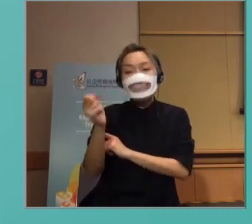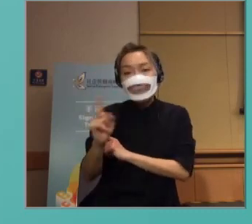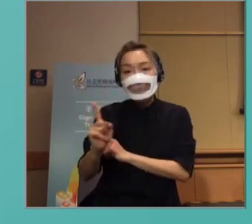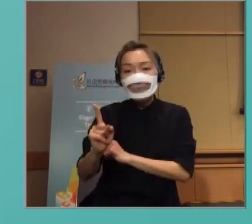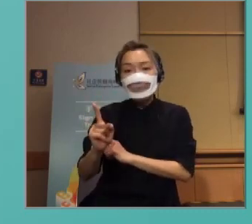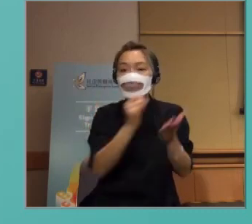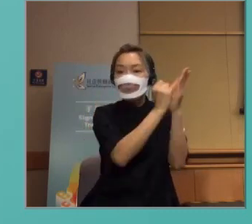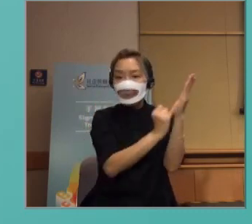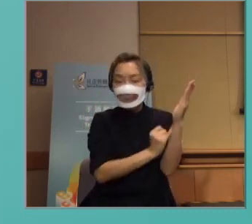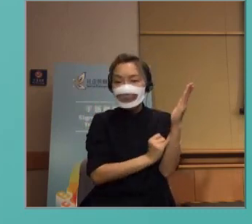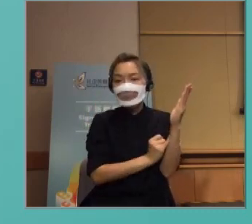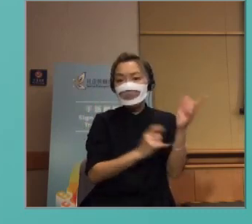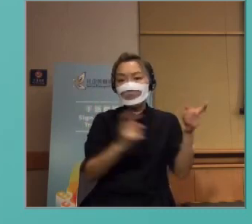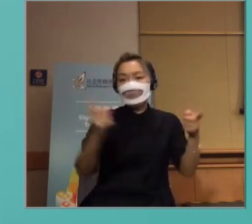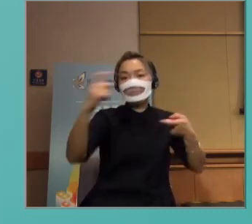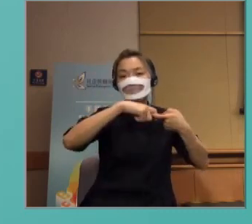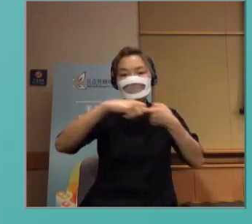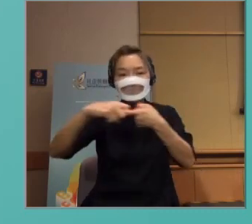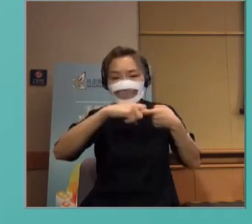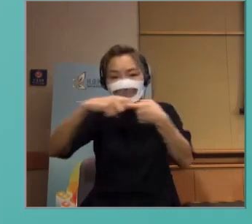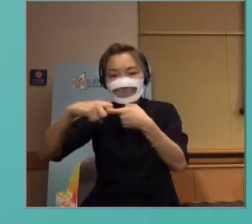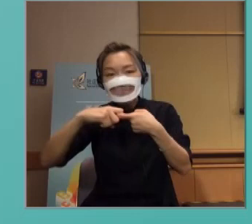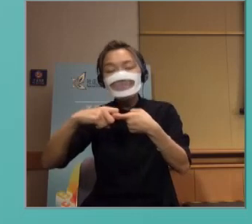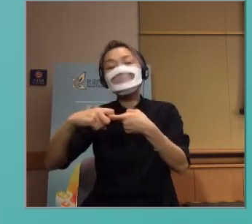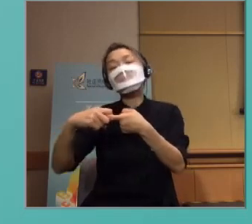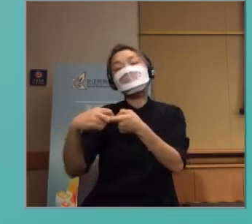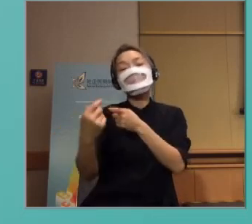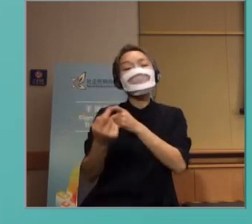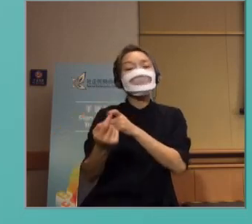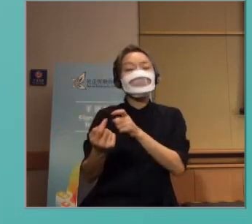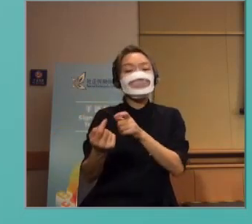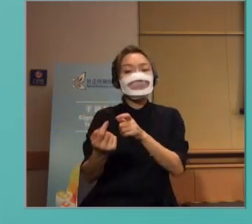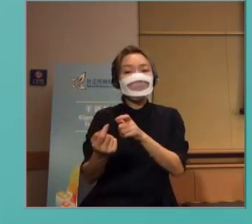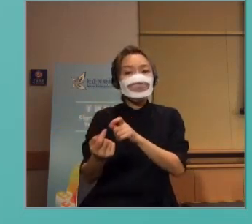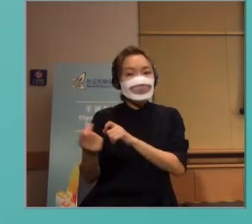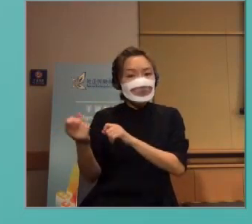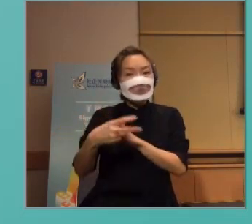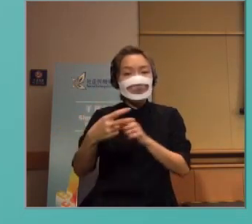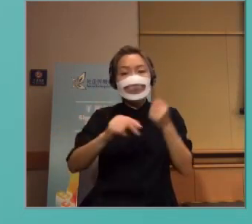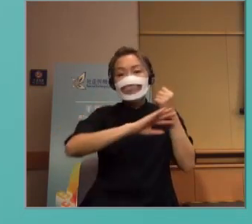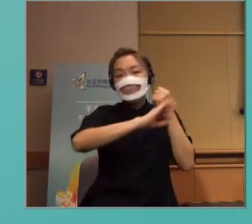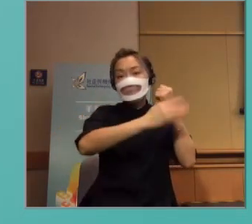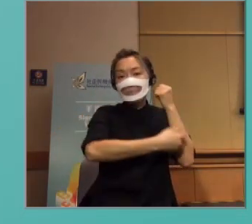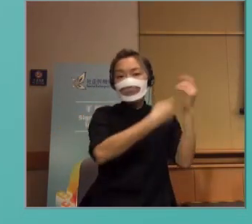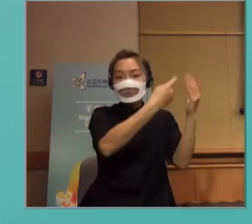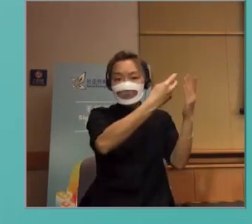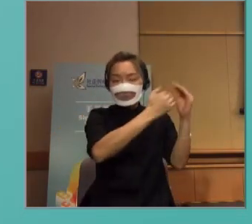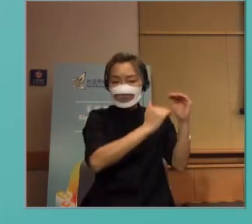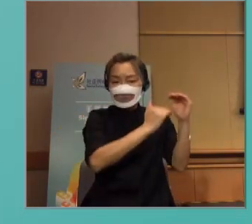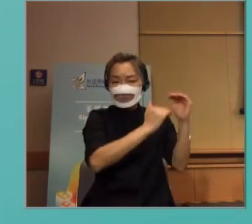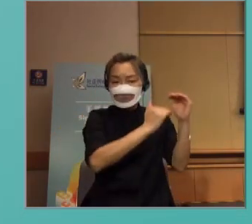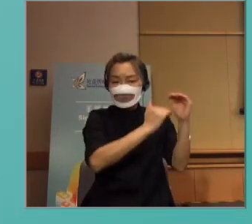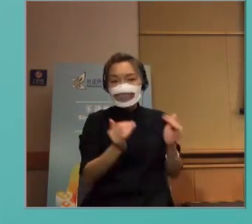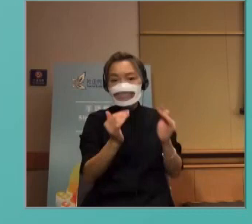as well. You also have the ability to basically project the message of